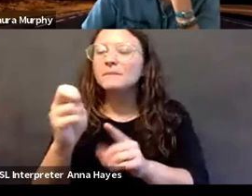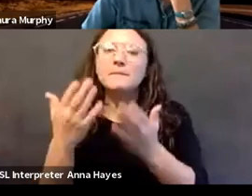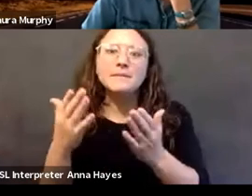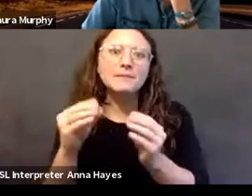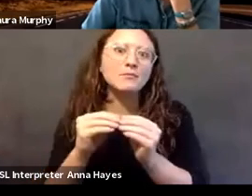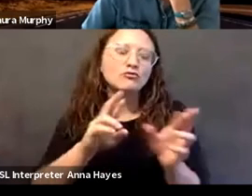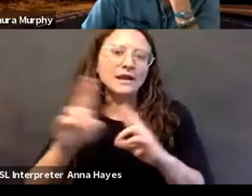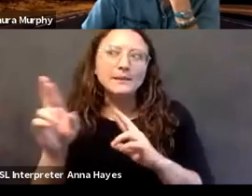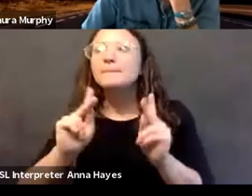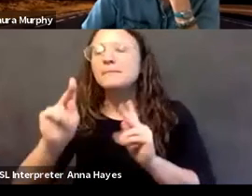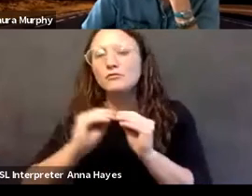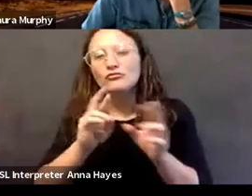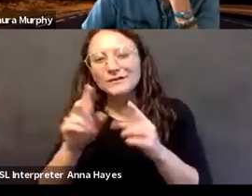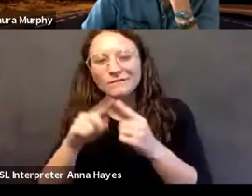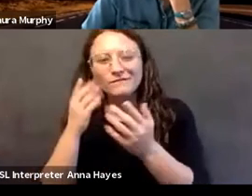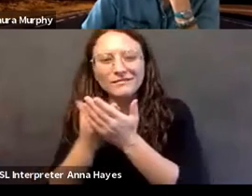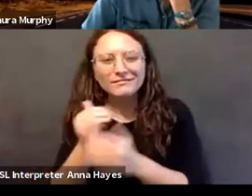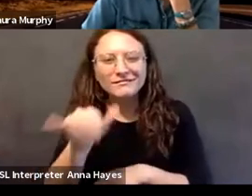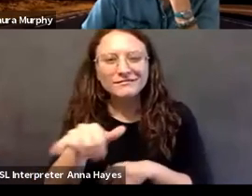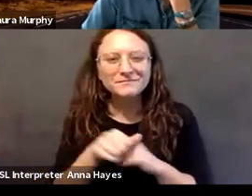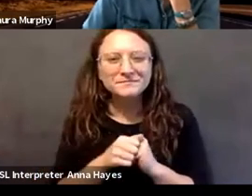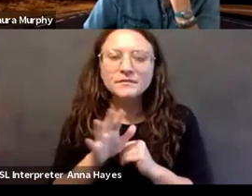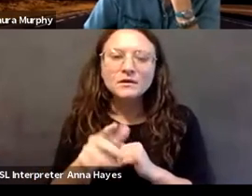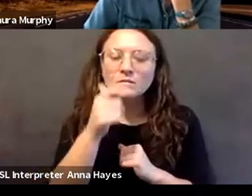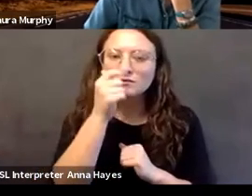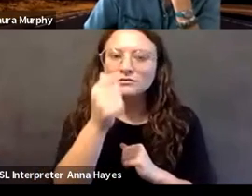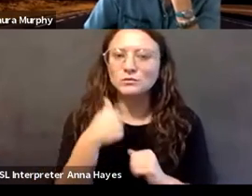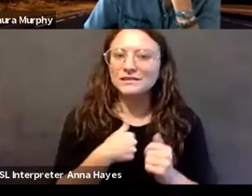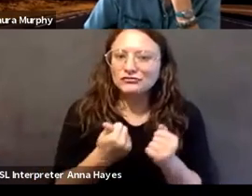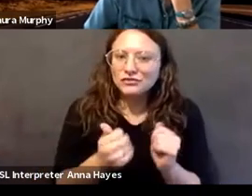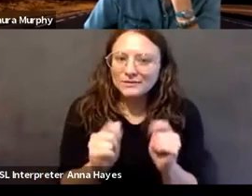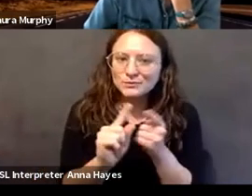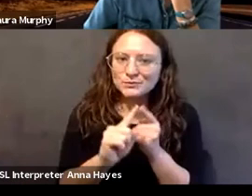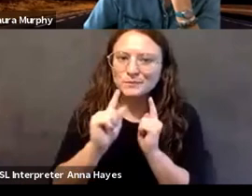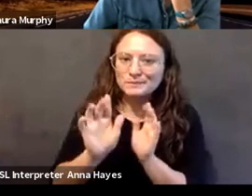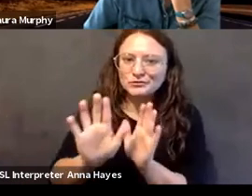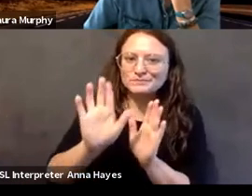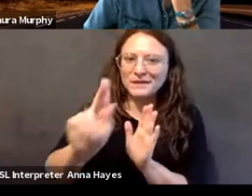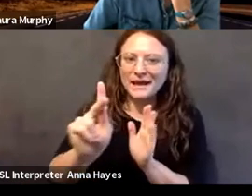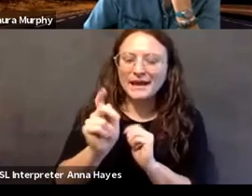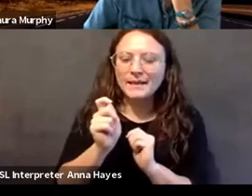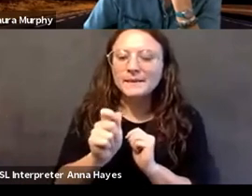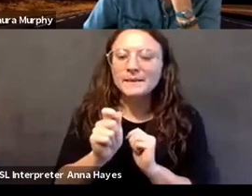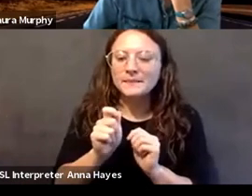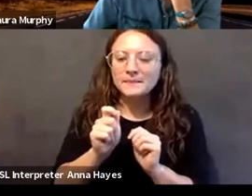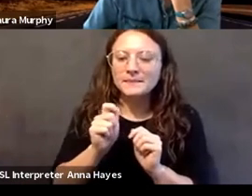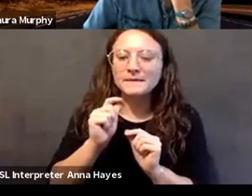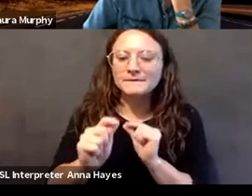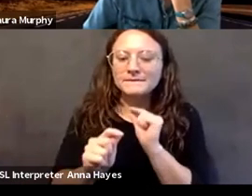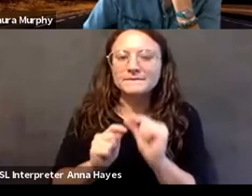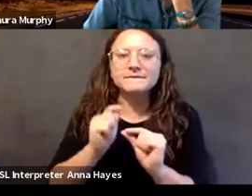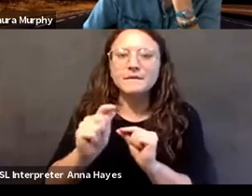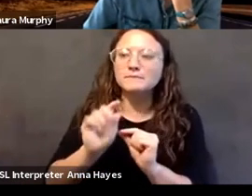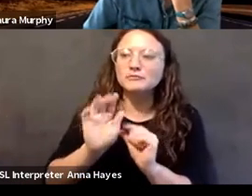But yeah, it's just a big, we just have to kind of keep pushing back little by little on the system to see if we could get. And that's